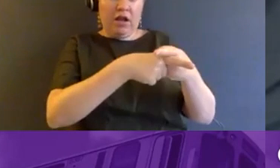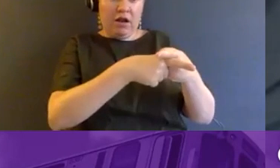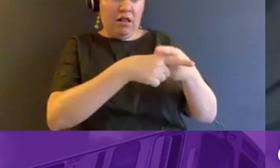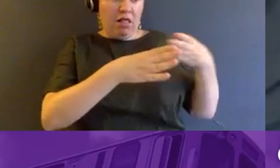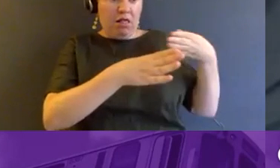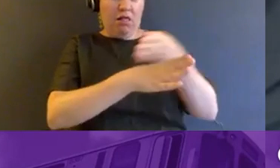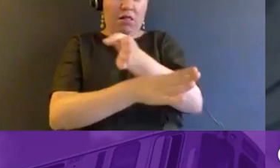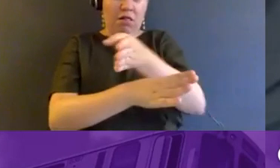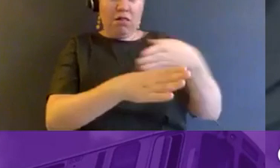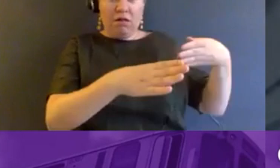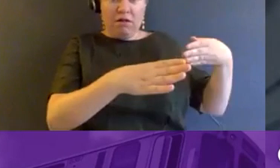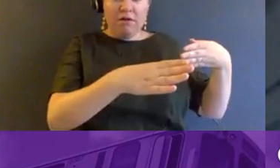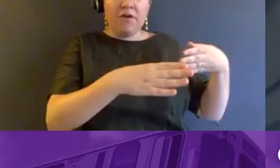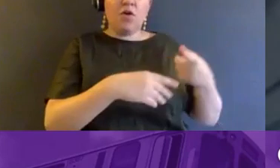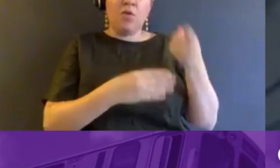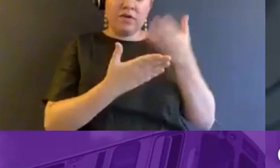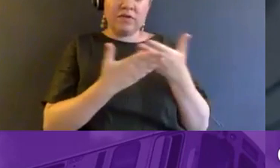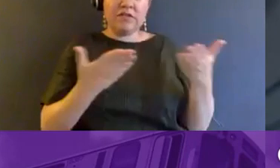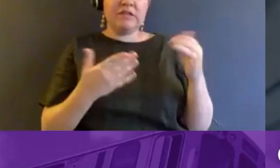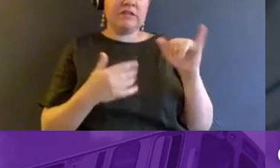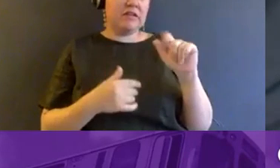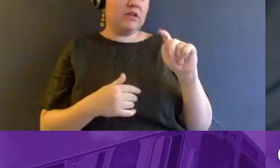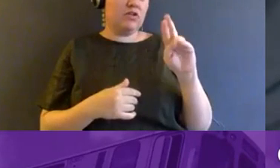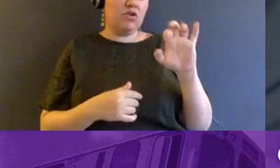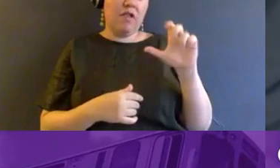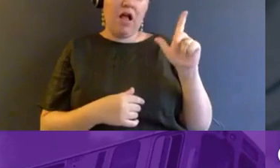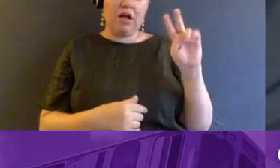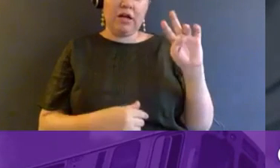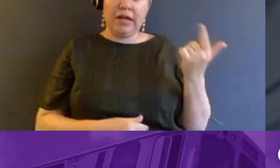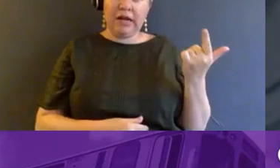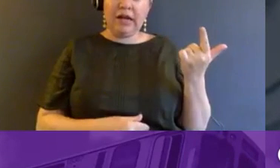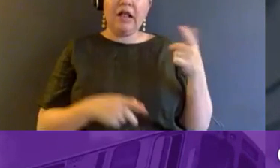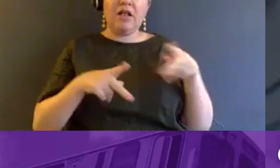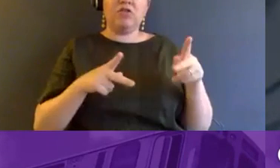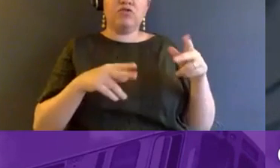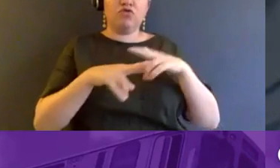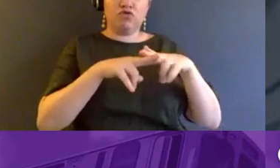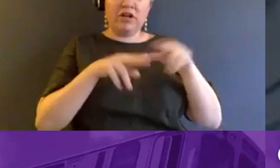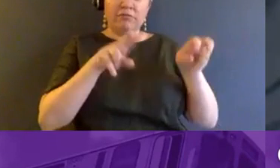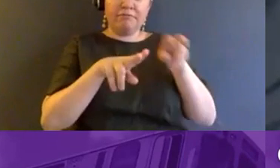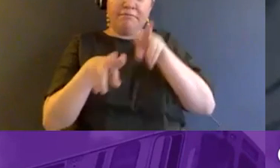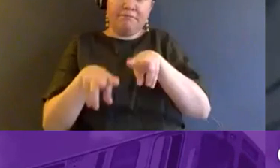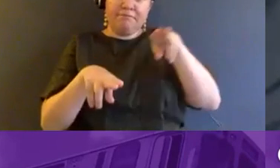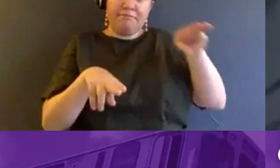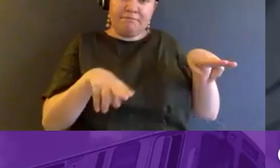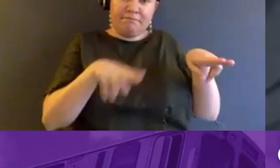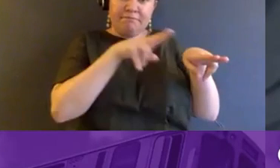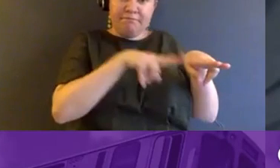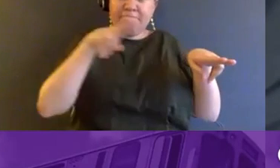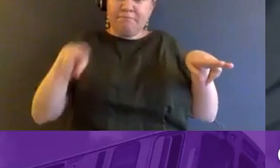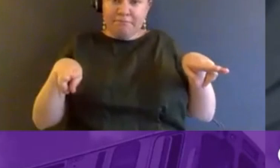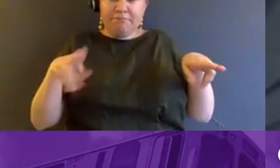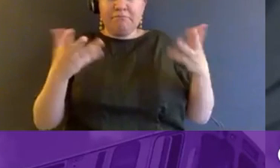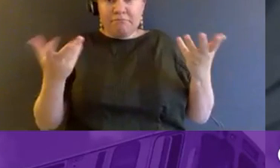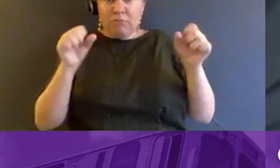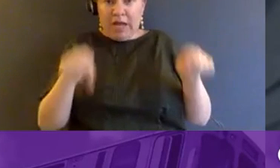operations. One of the things that the interlocking allows us to do, again, is to move trains from one track to the other. So if we ever have to do maintenance work, it